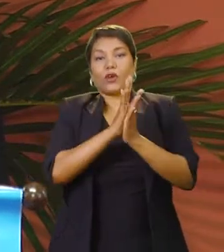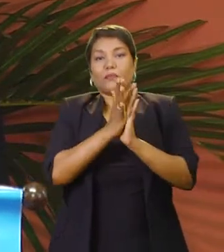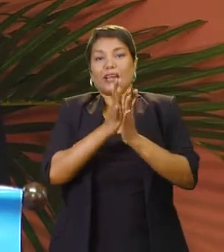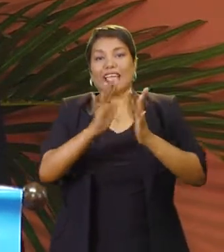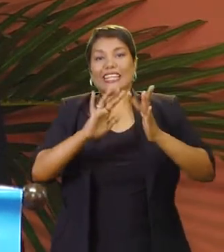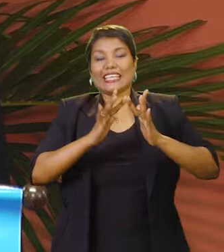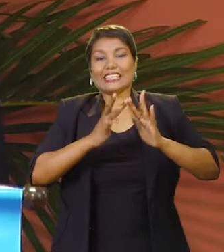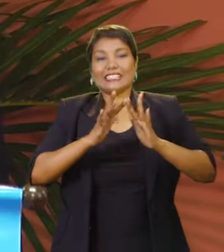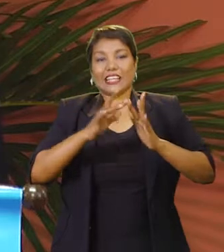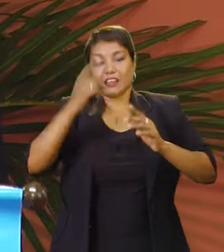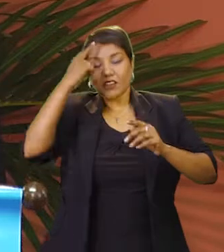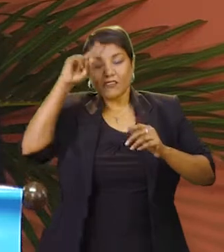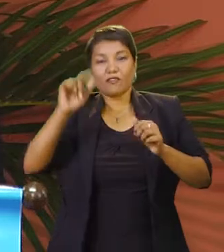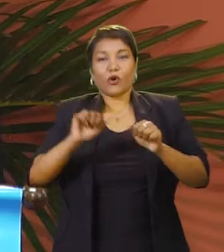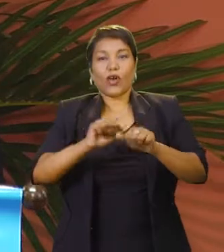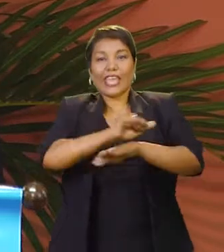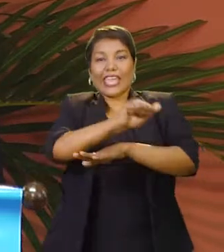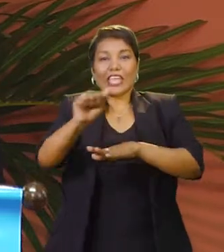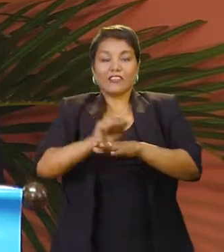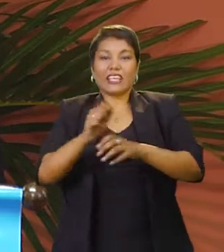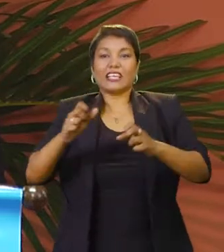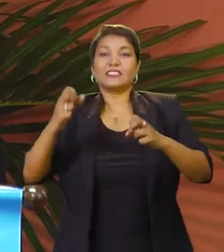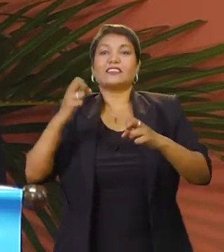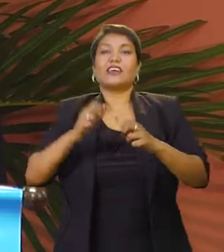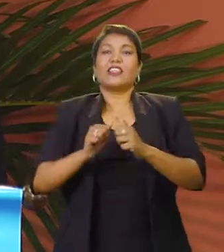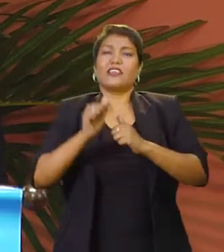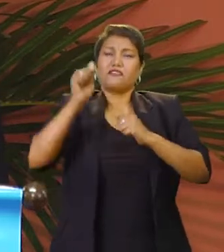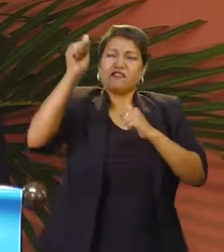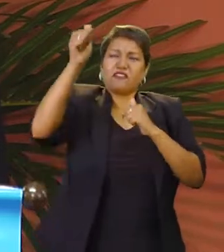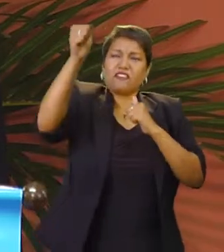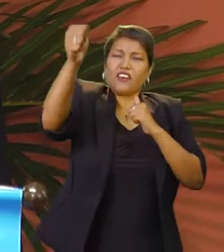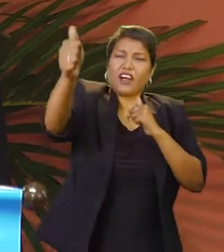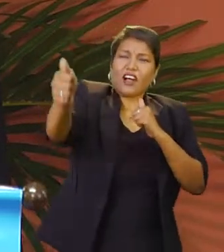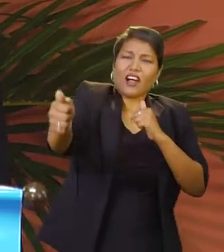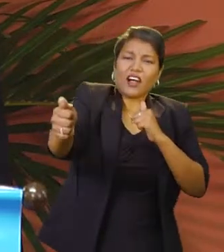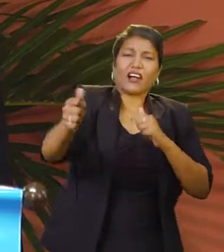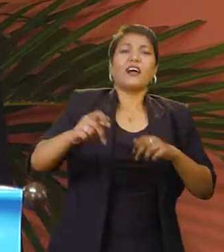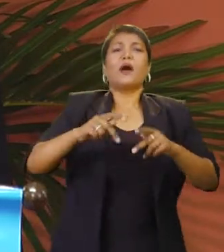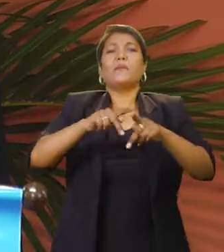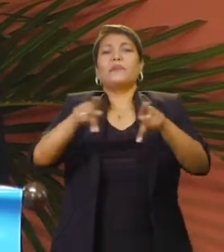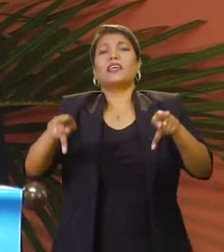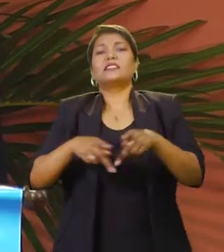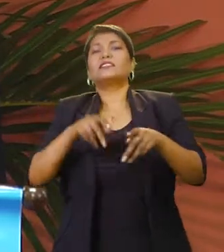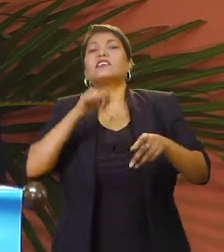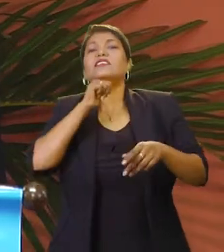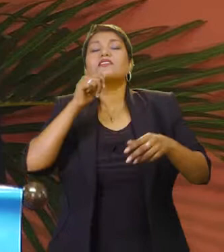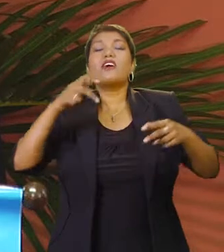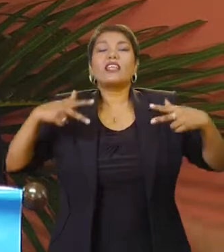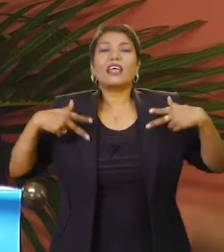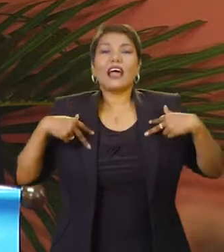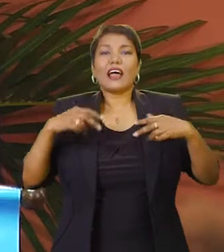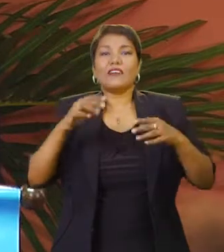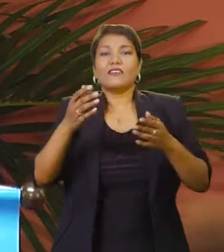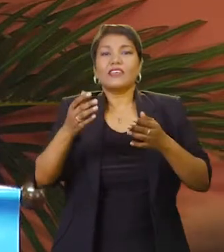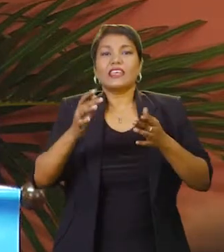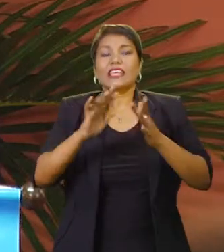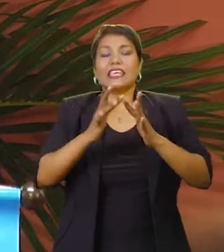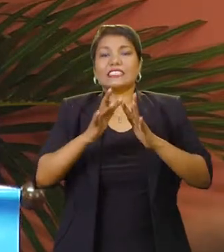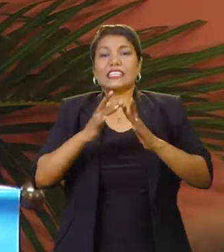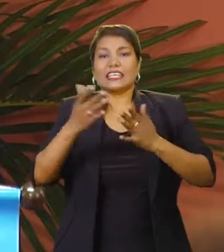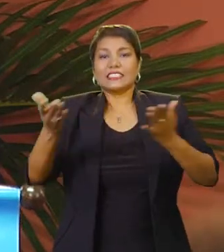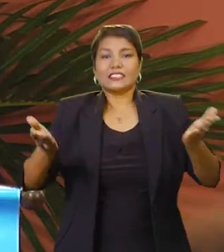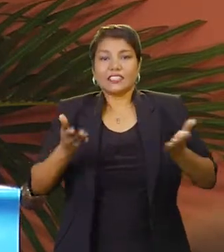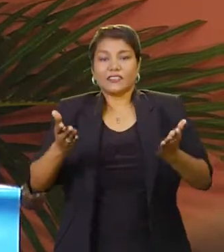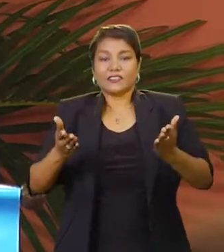getting coverage to those areas, those tough to cover areas. And as Kim herself mentioned, given the sort of the nice real estate